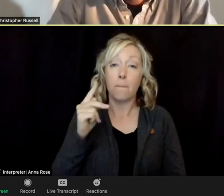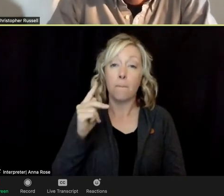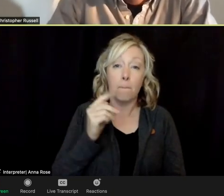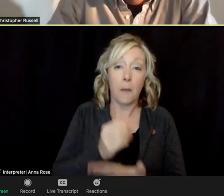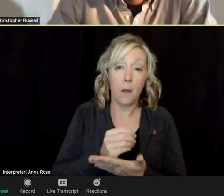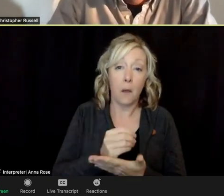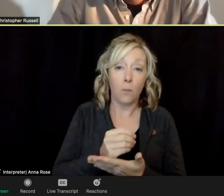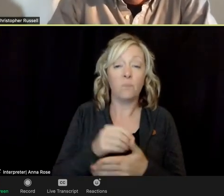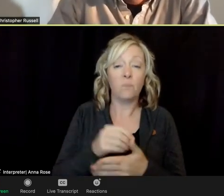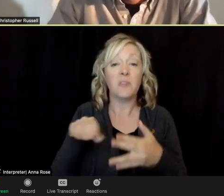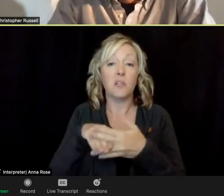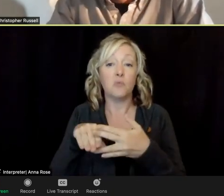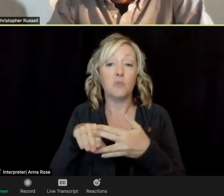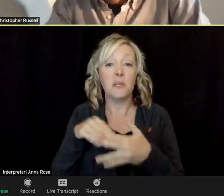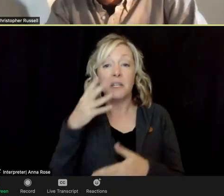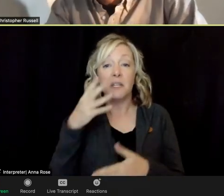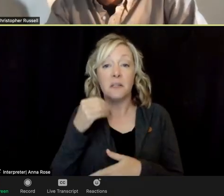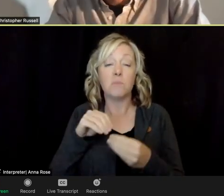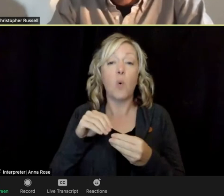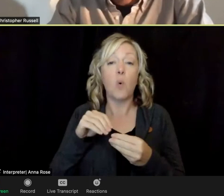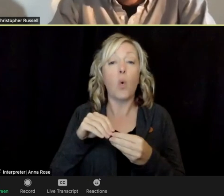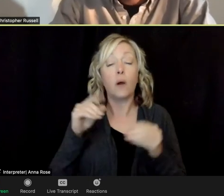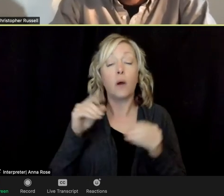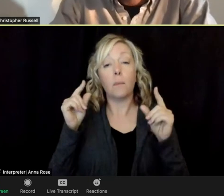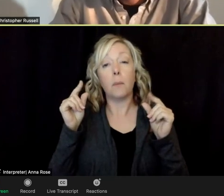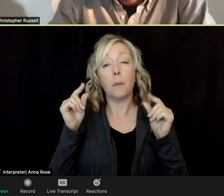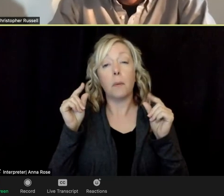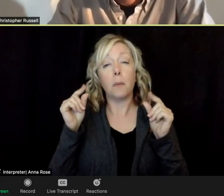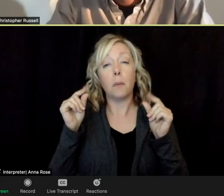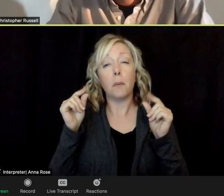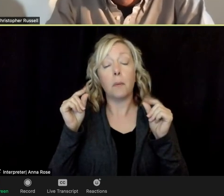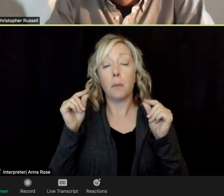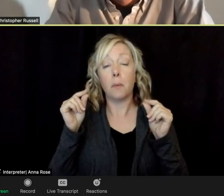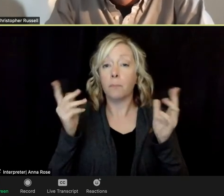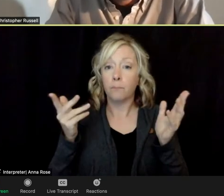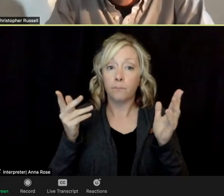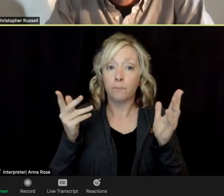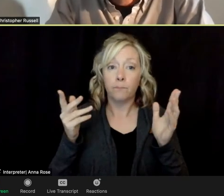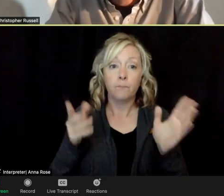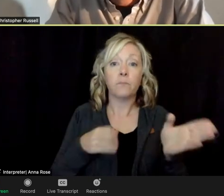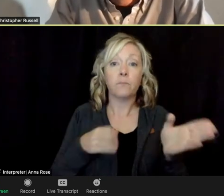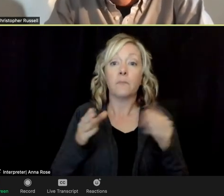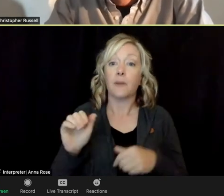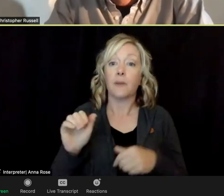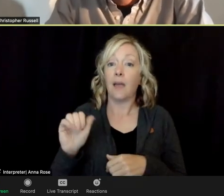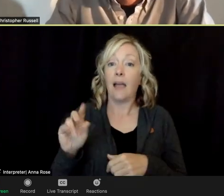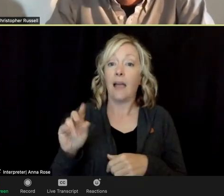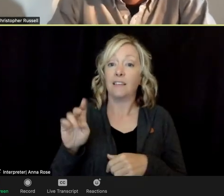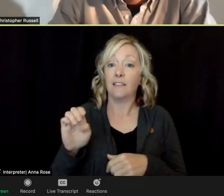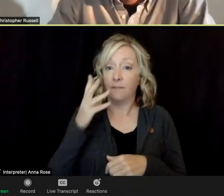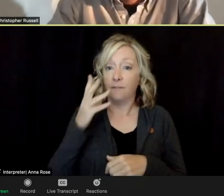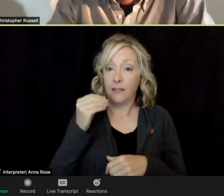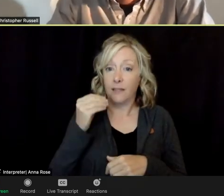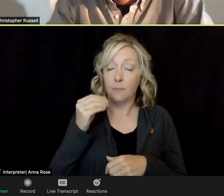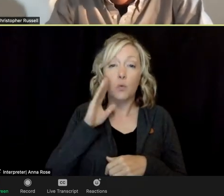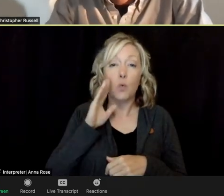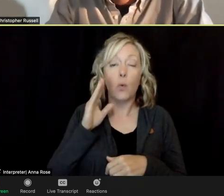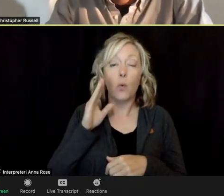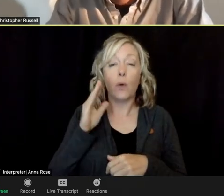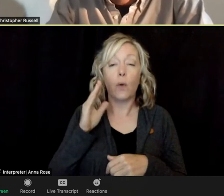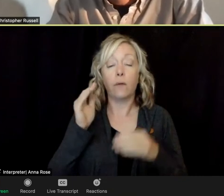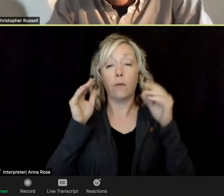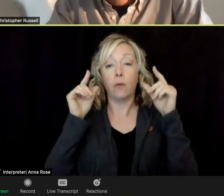deep sleep, not maybe dreaming, but definitely passed out. Active sleep is that state where you're kind of in